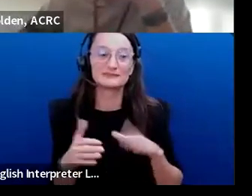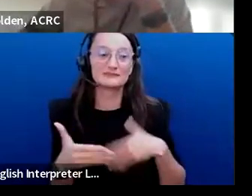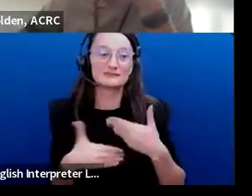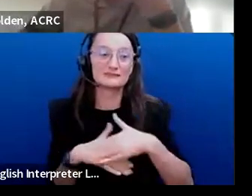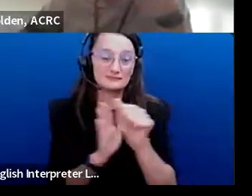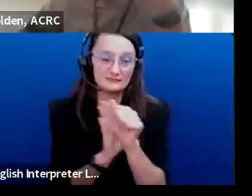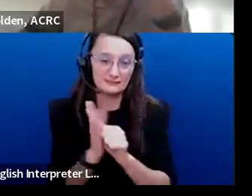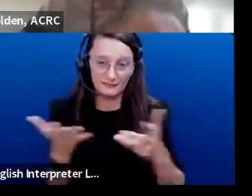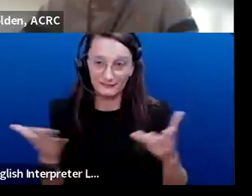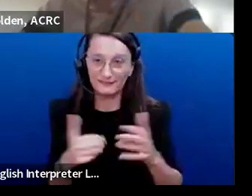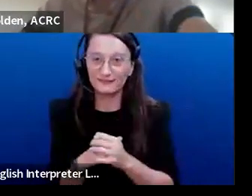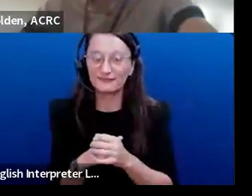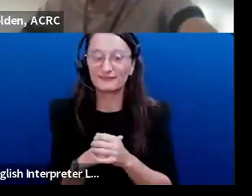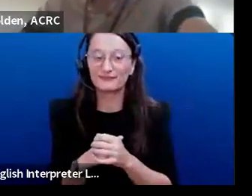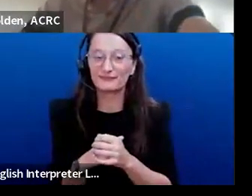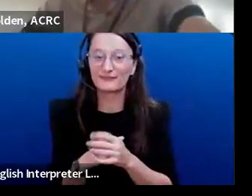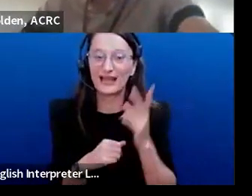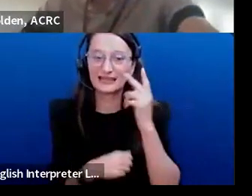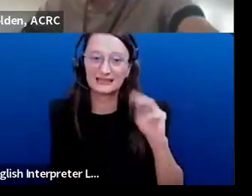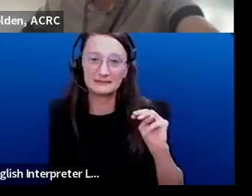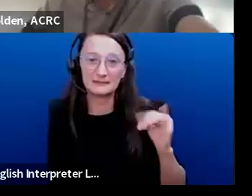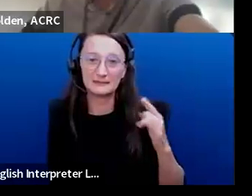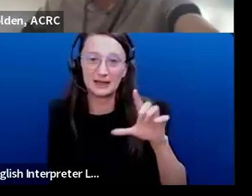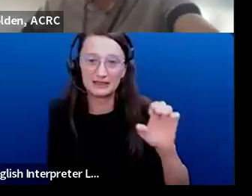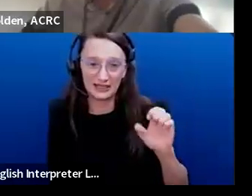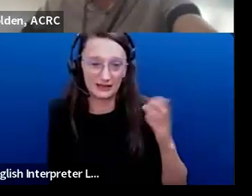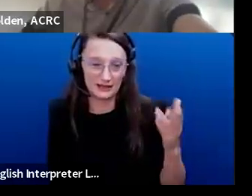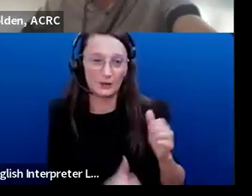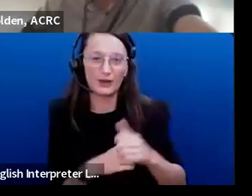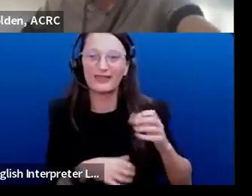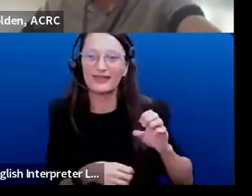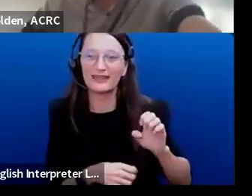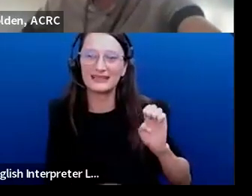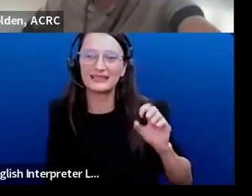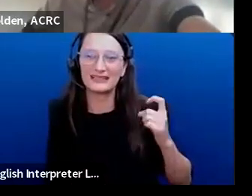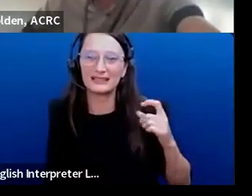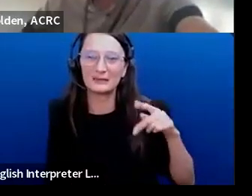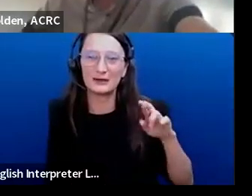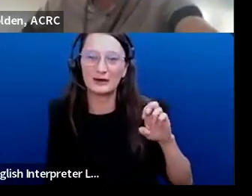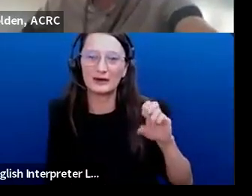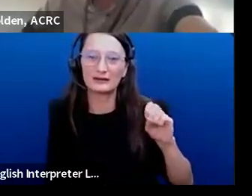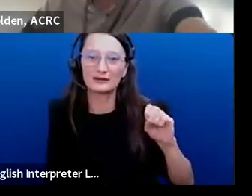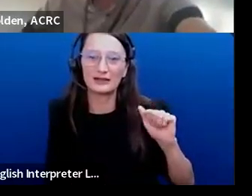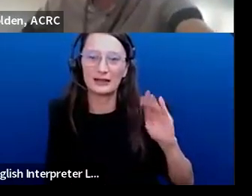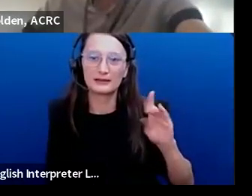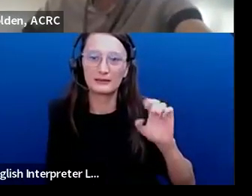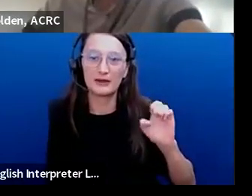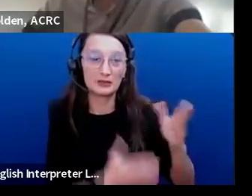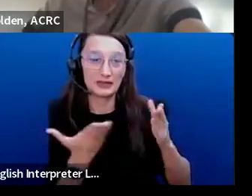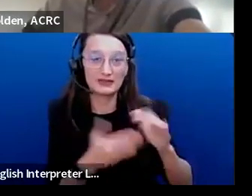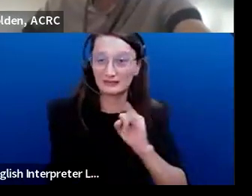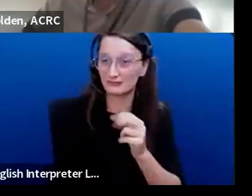go ahead and I see that Michelle is on with Expressible Services. I know Jason, you're welcome to introduce anything additional than